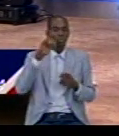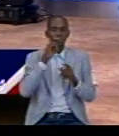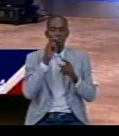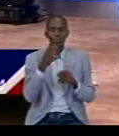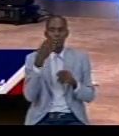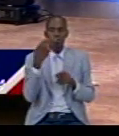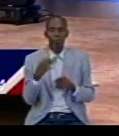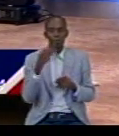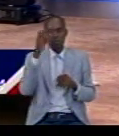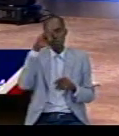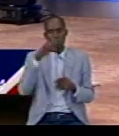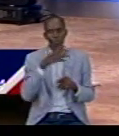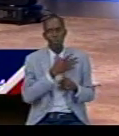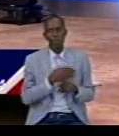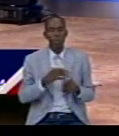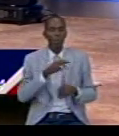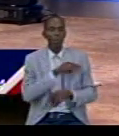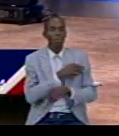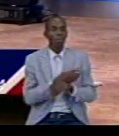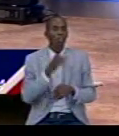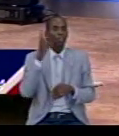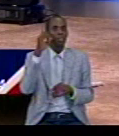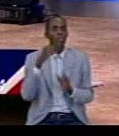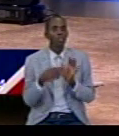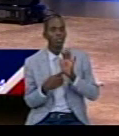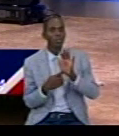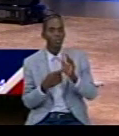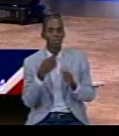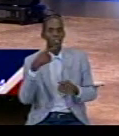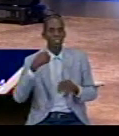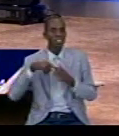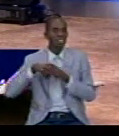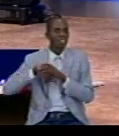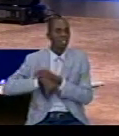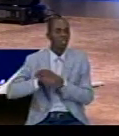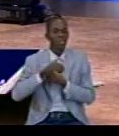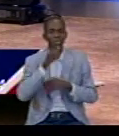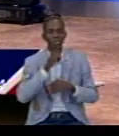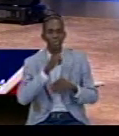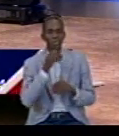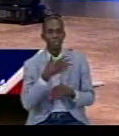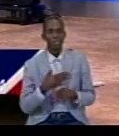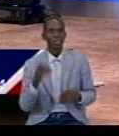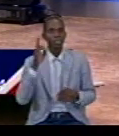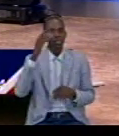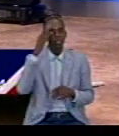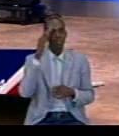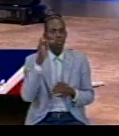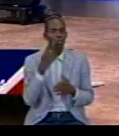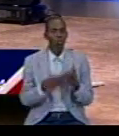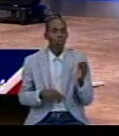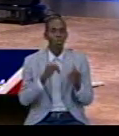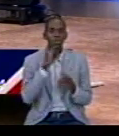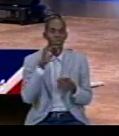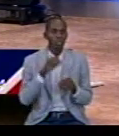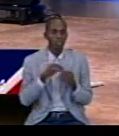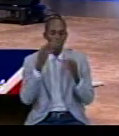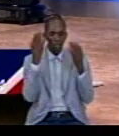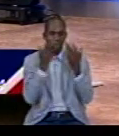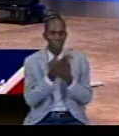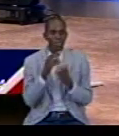secret things. He knoweth what is in the darkness, and the